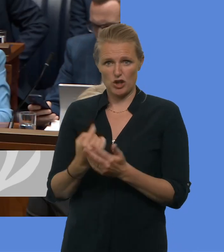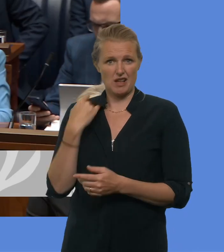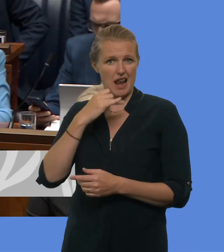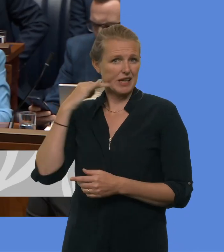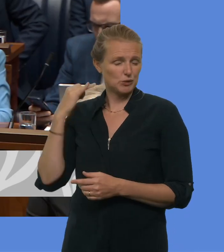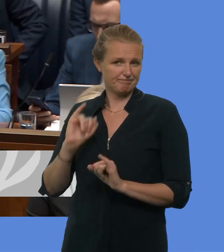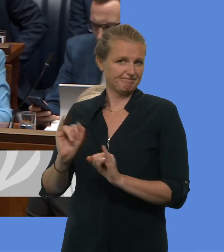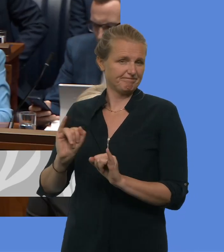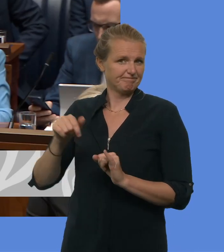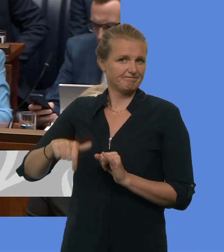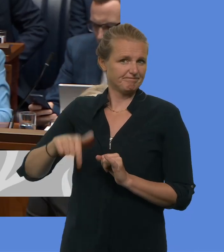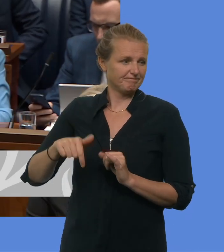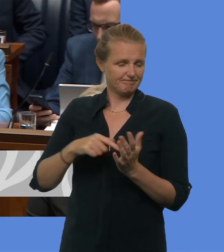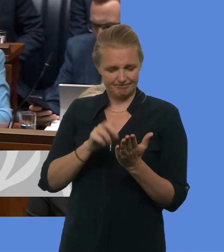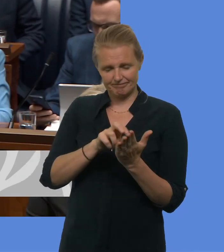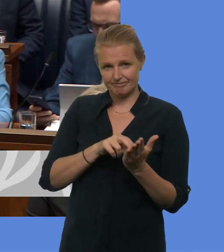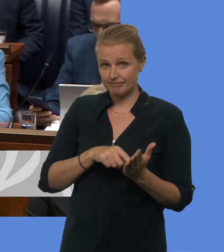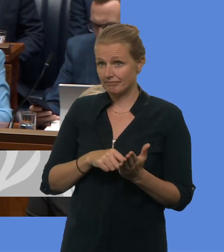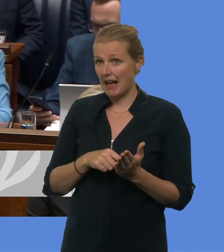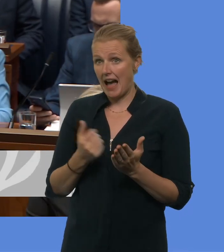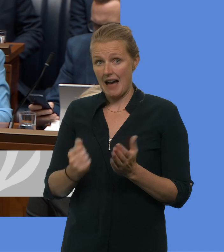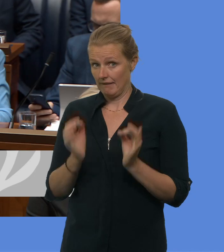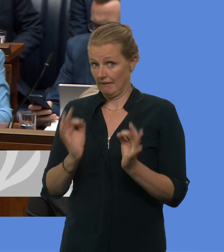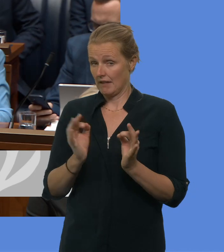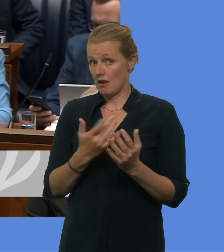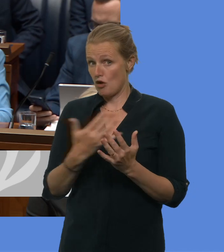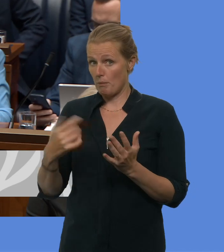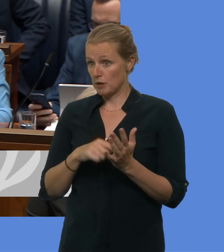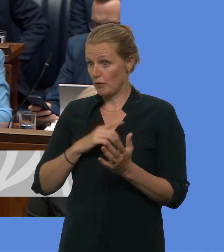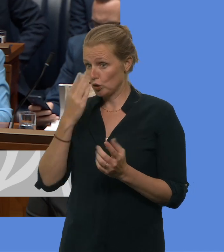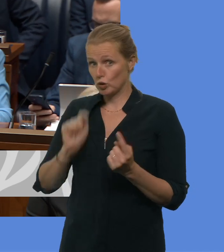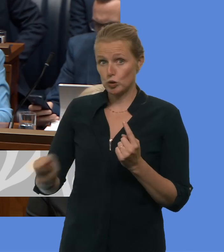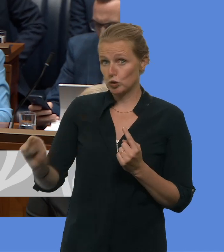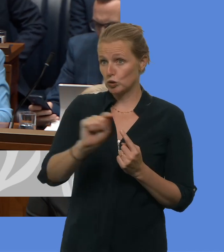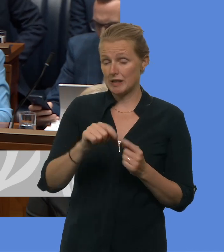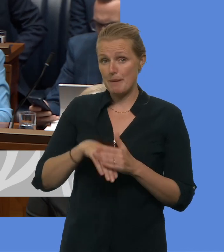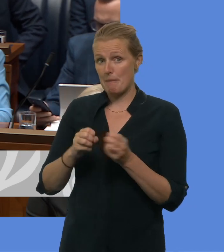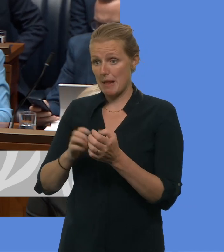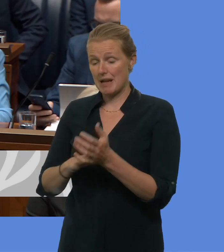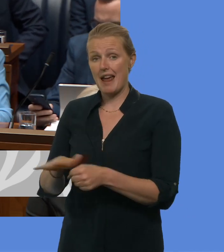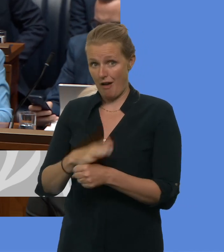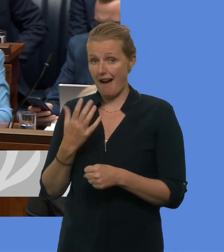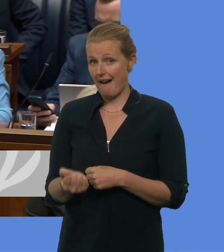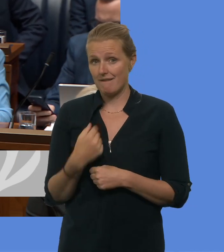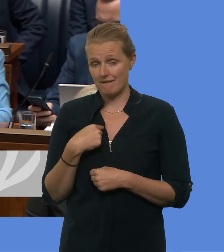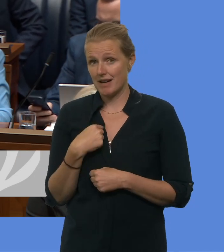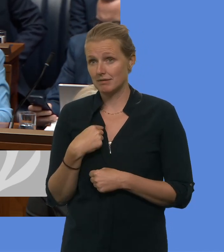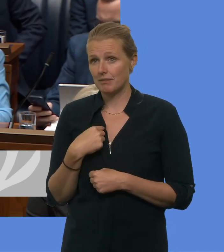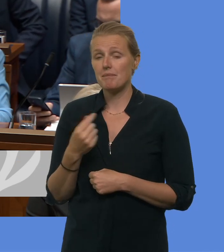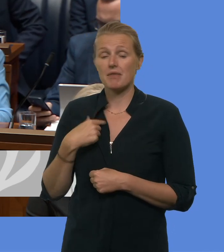last week. I have the precise figures for the schools in the Ballymena area, for example. I